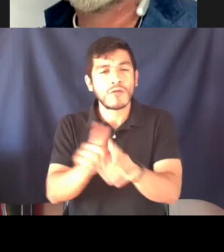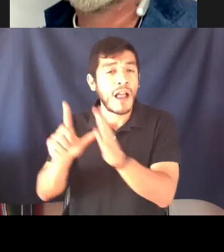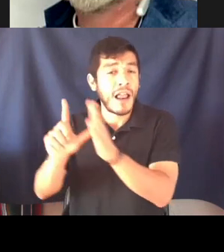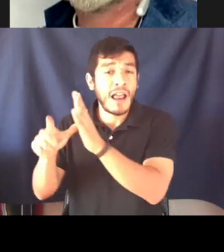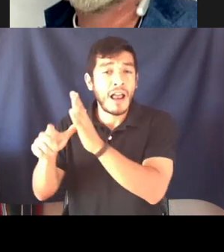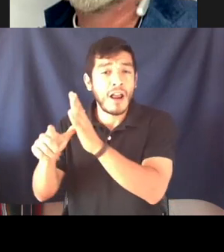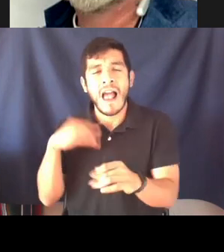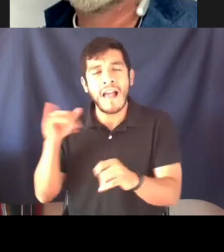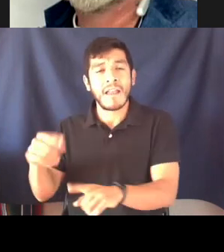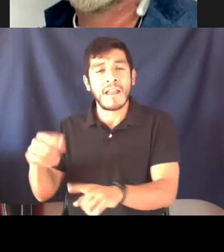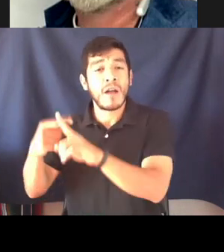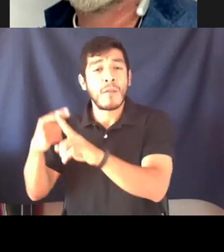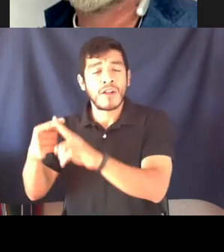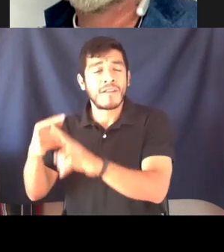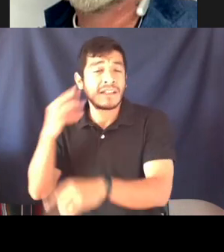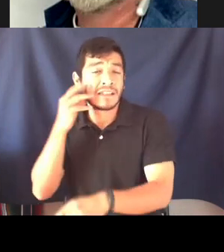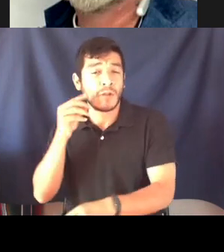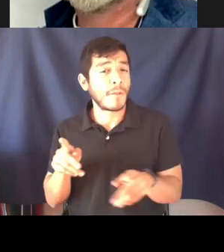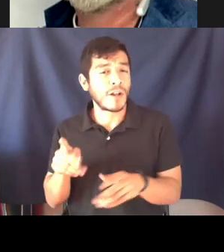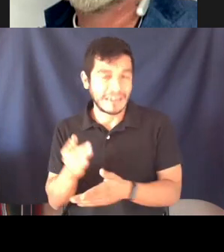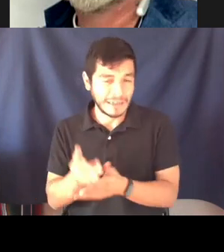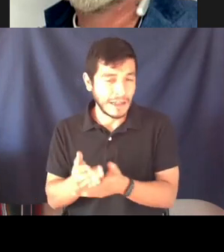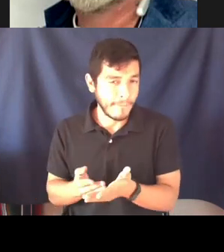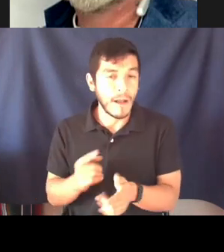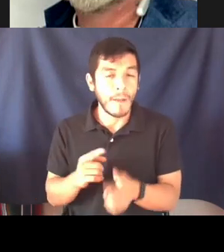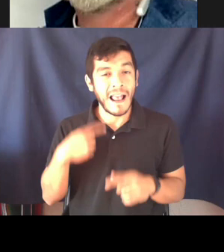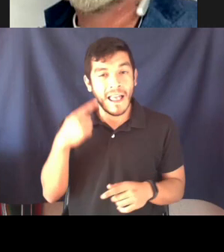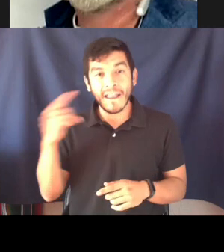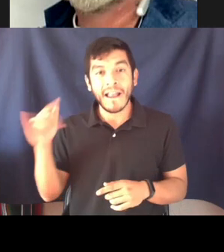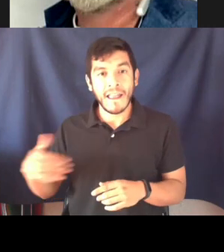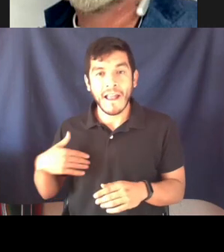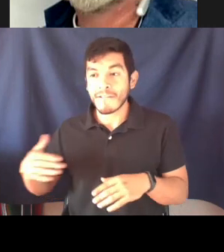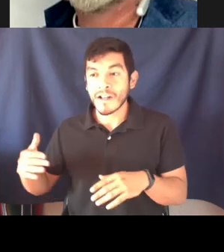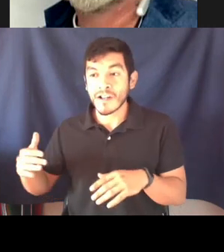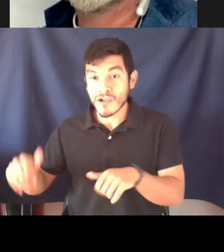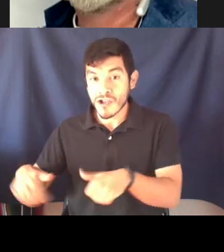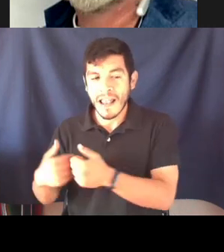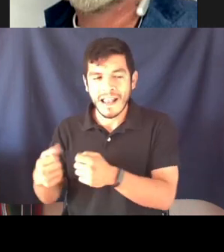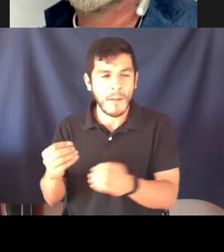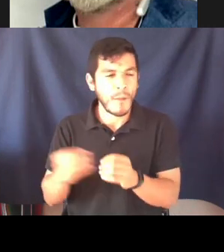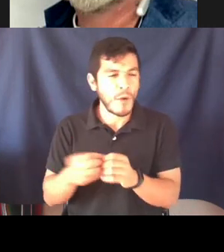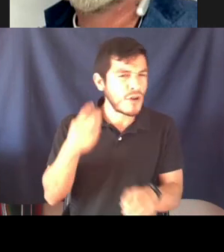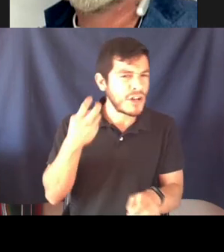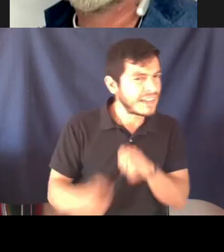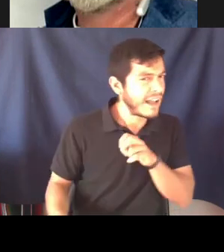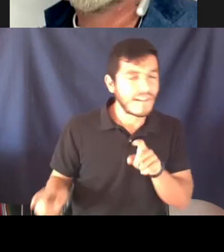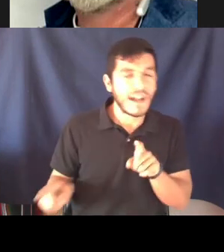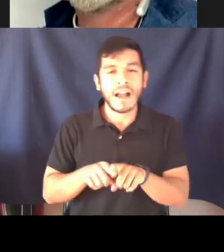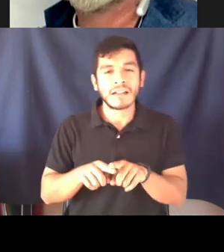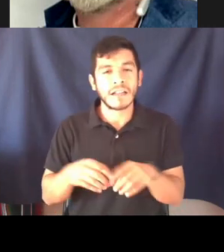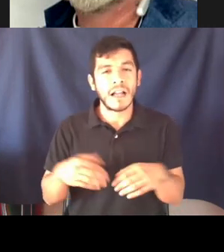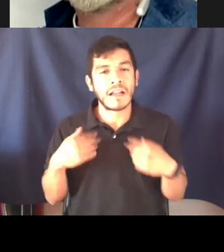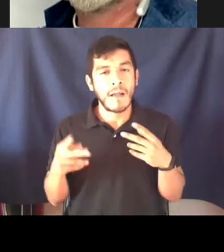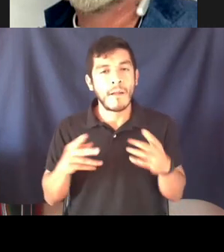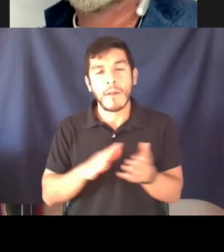people, but I think those challenges just get tougher as young people get older and get into more serious